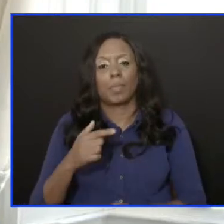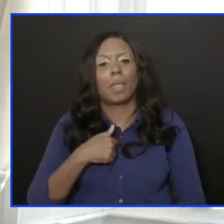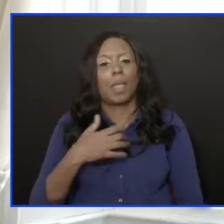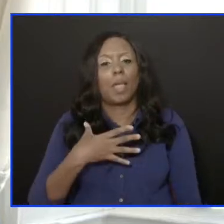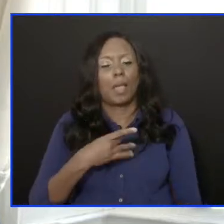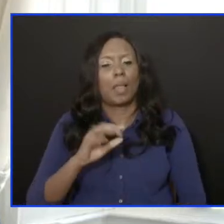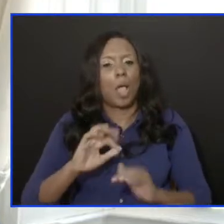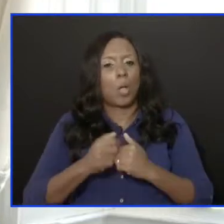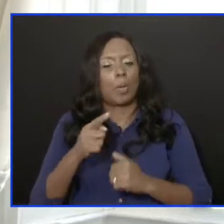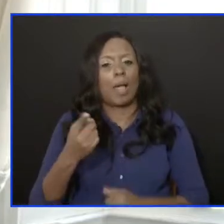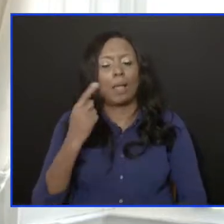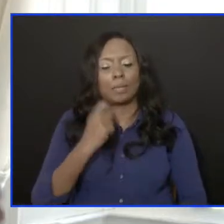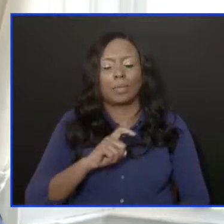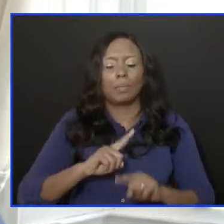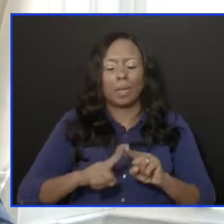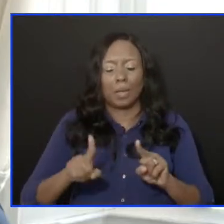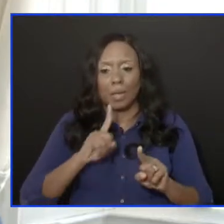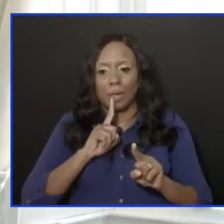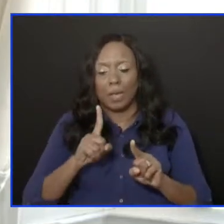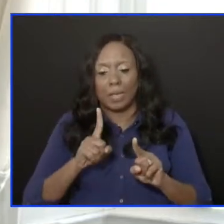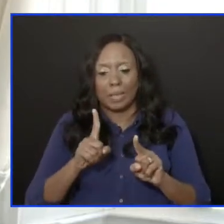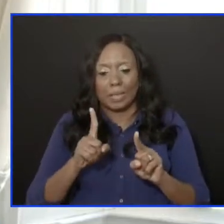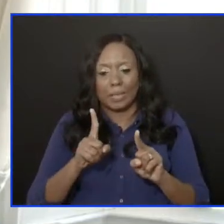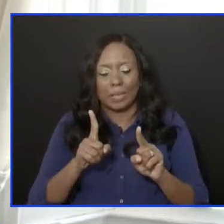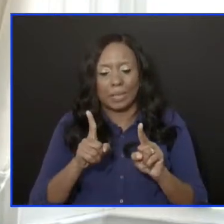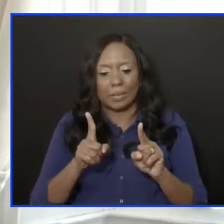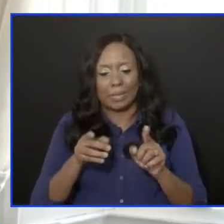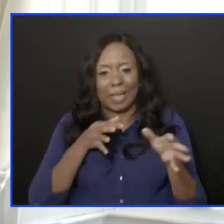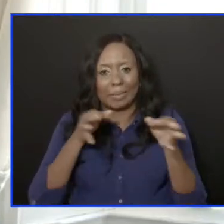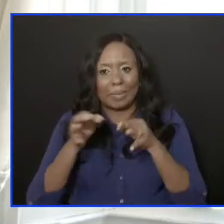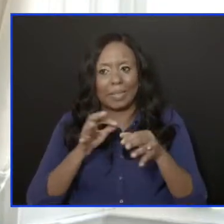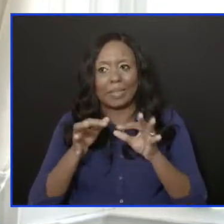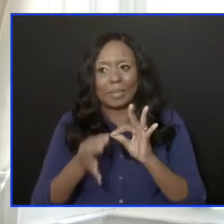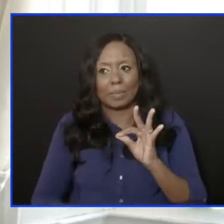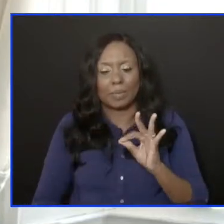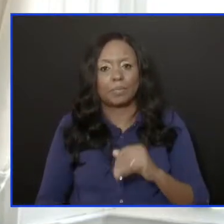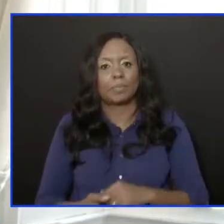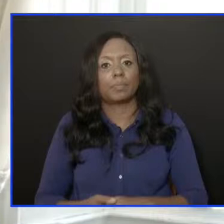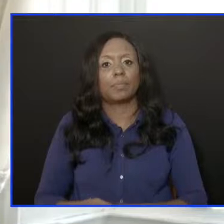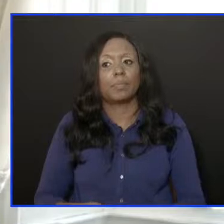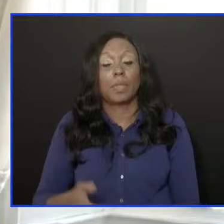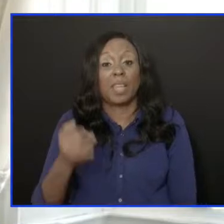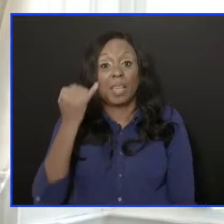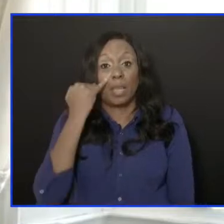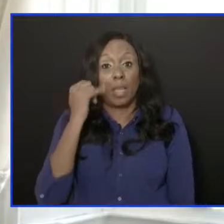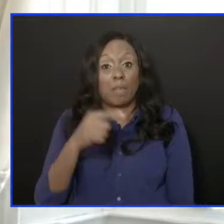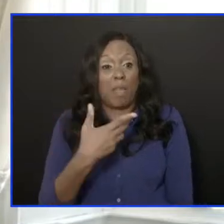asked the question, but I'm just going to bring it way back around. So I think for any vaccine that you take,